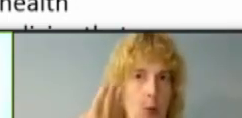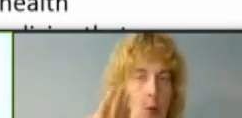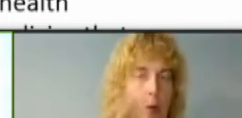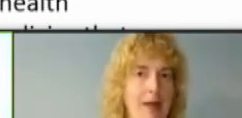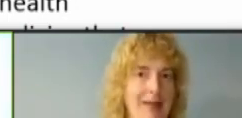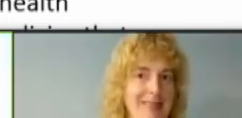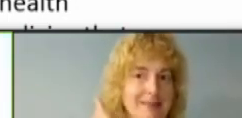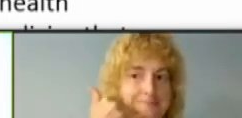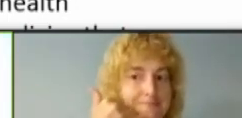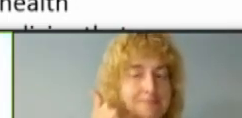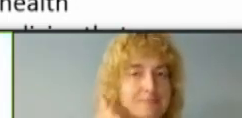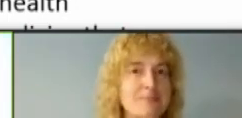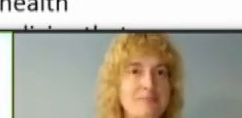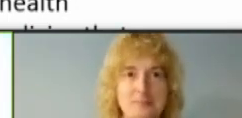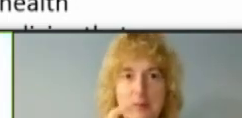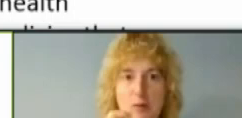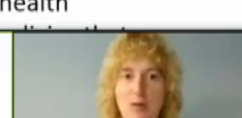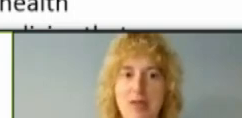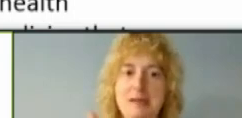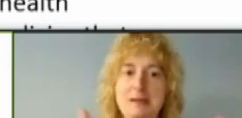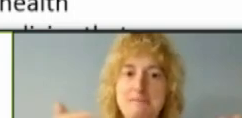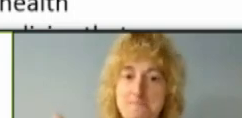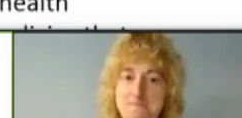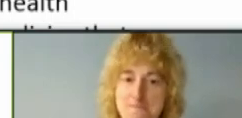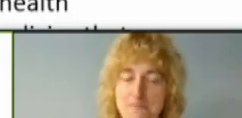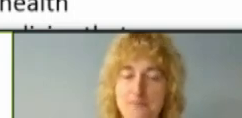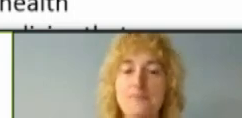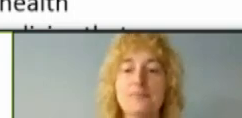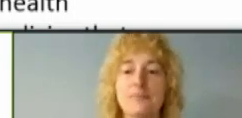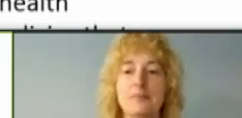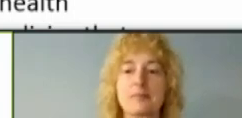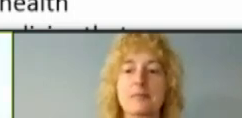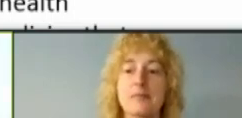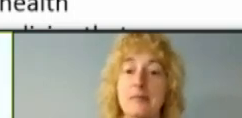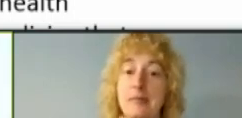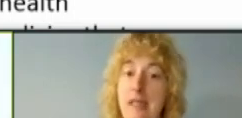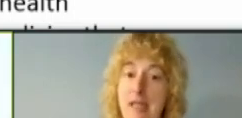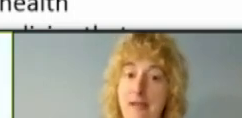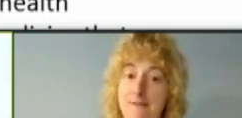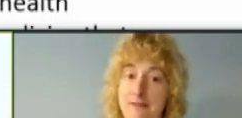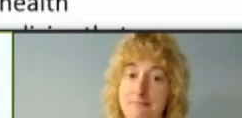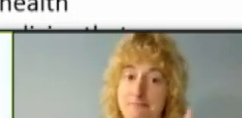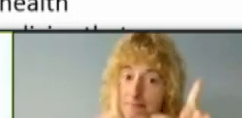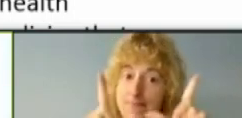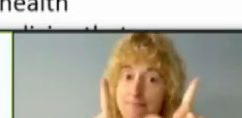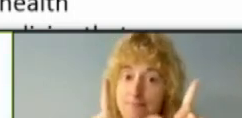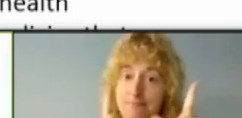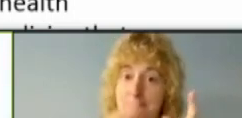just give a quick introduction and turn it back over. If I could have the slides, please.